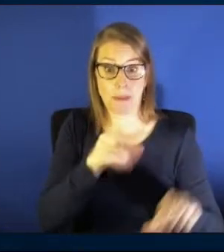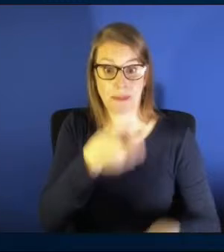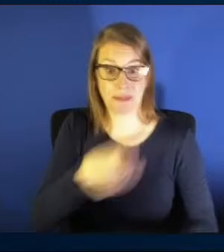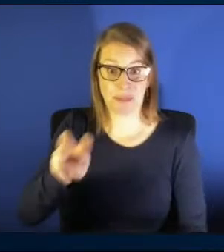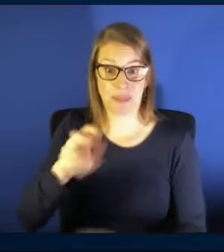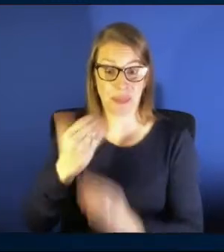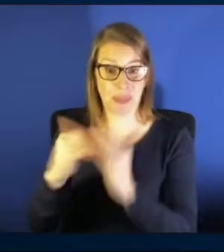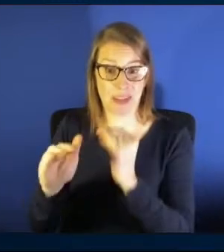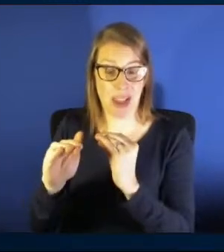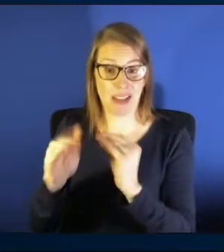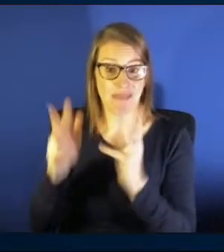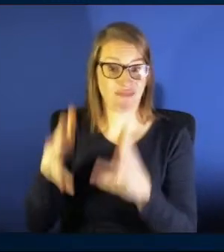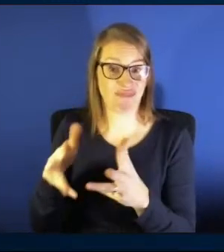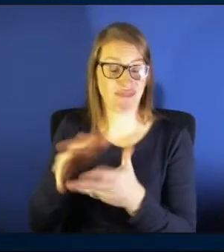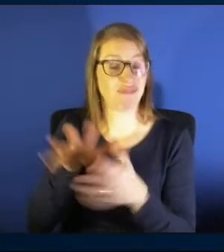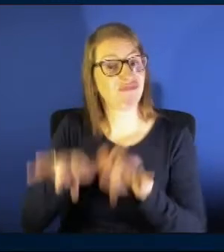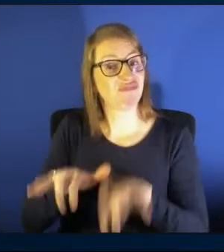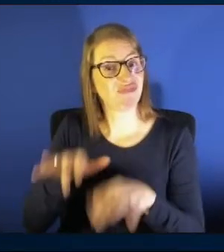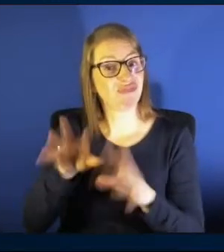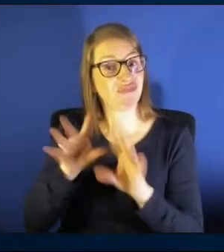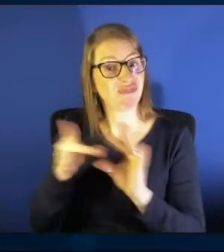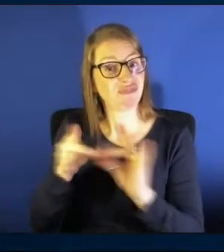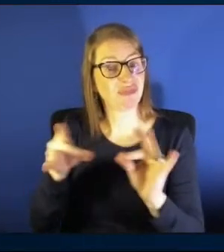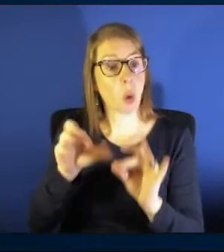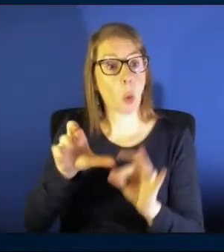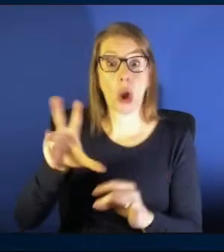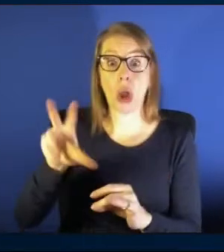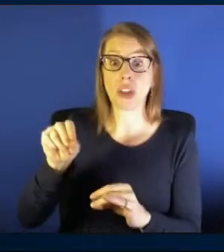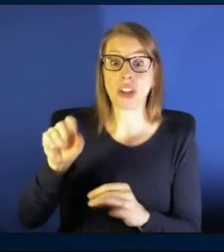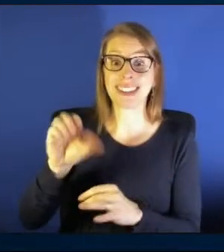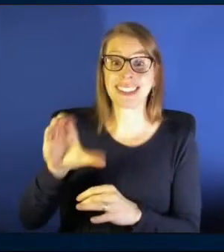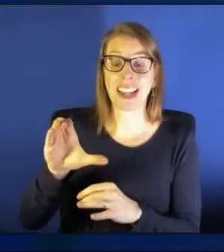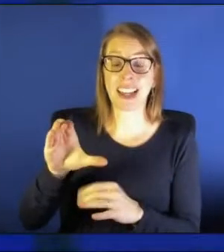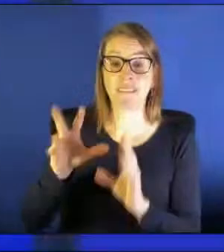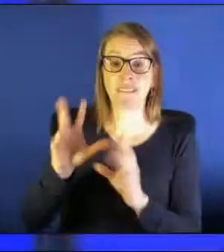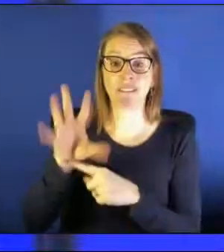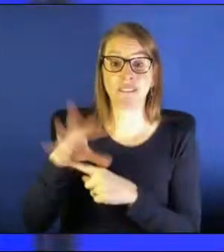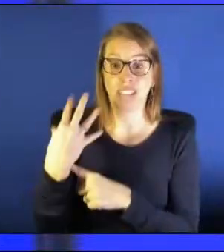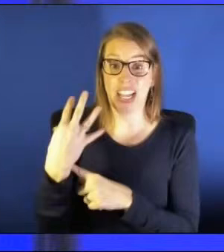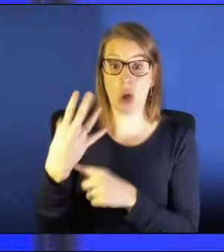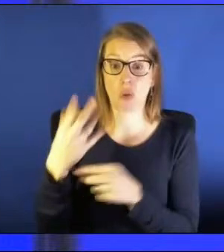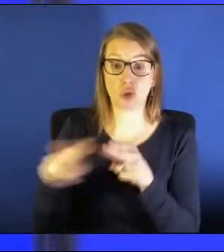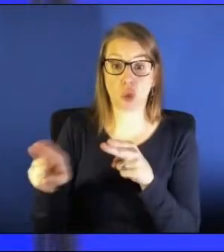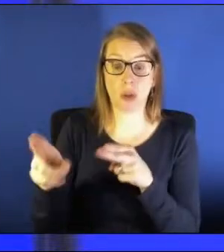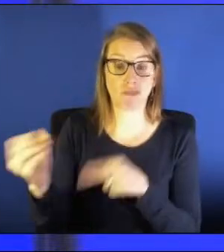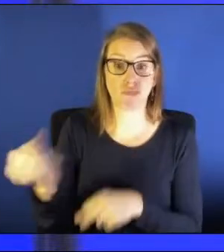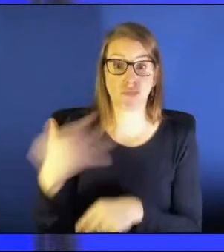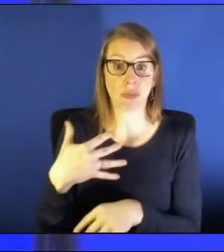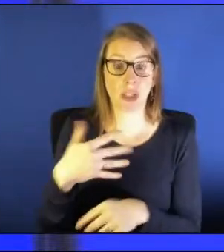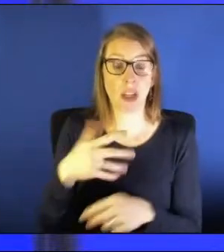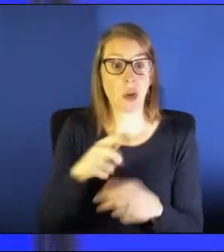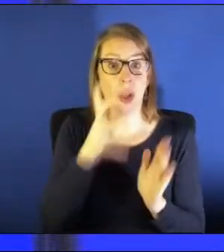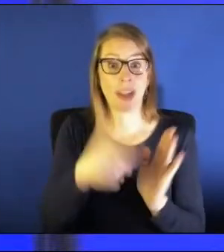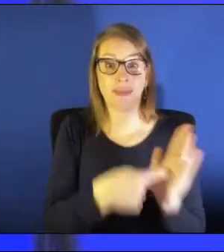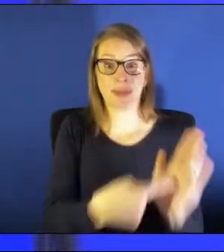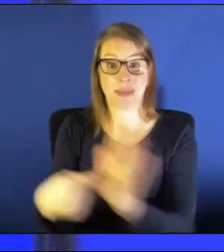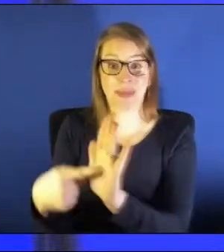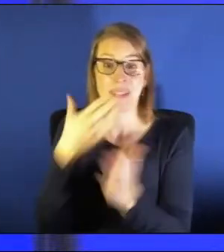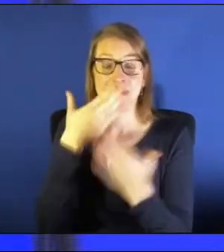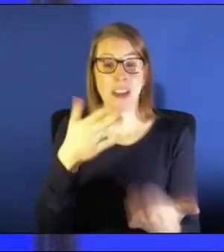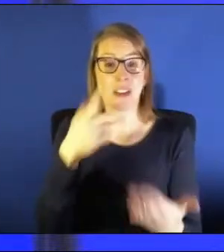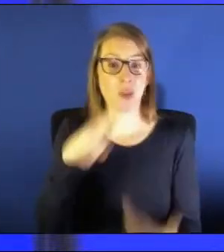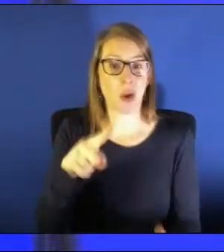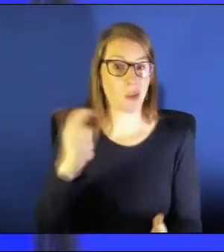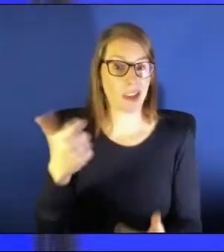can leave a nice note, or you can send us a 30-second video so that we can air those right here on air. And thank you so much for being with us today. And don't forget, you can catch our